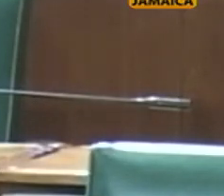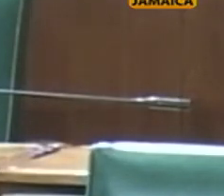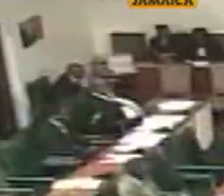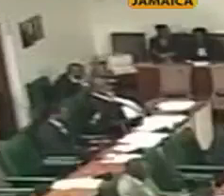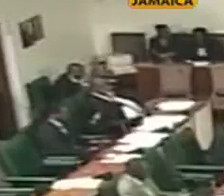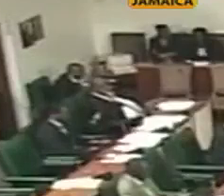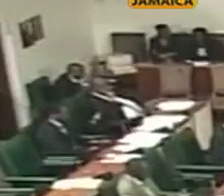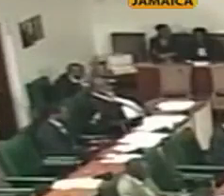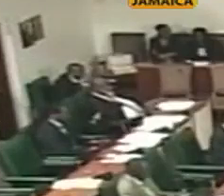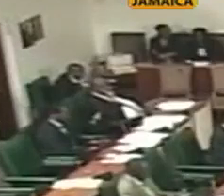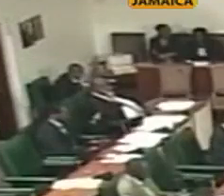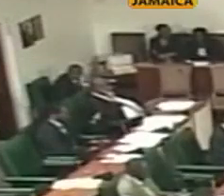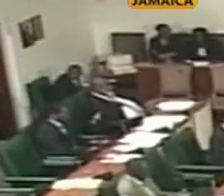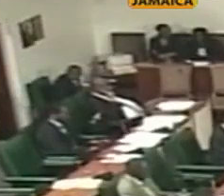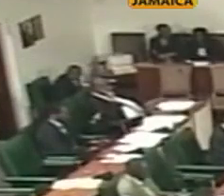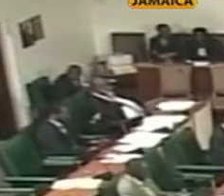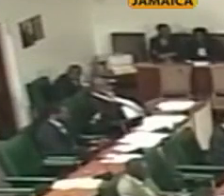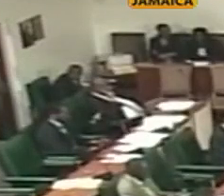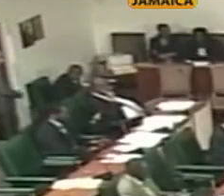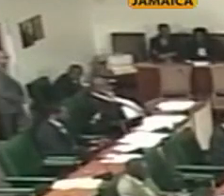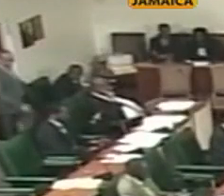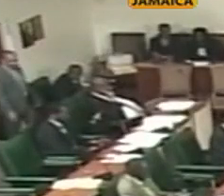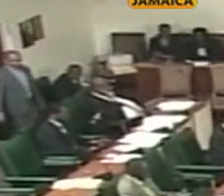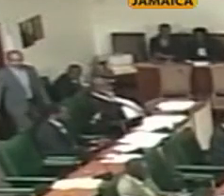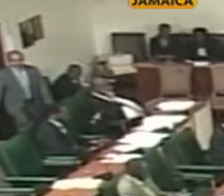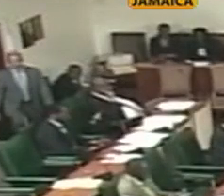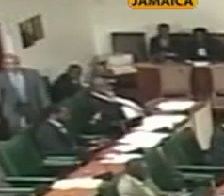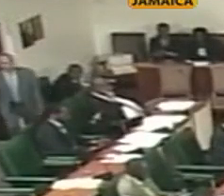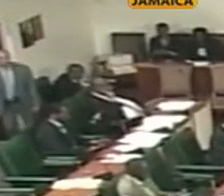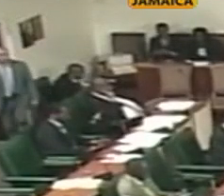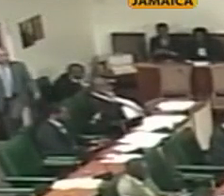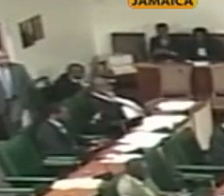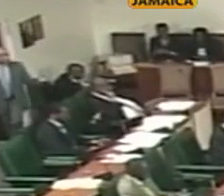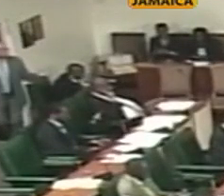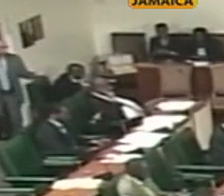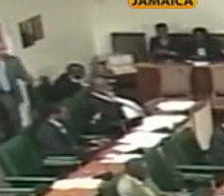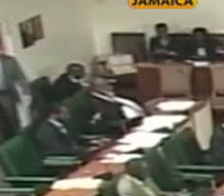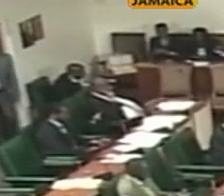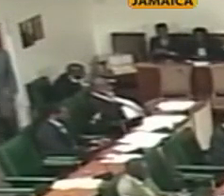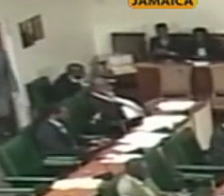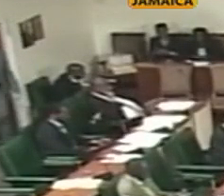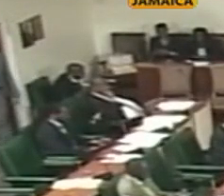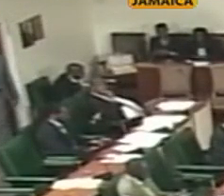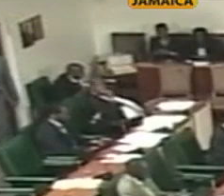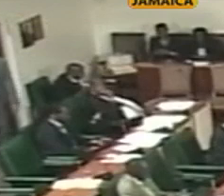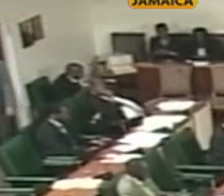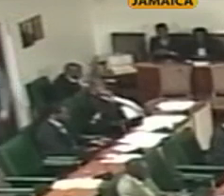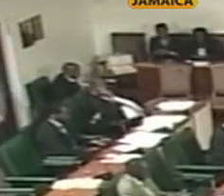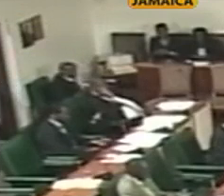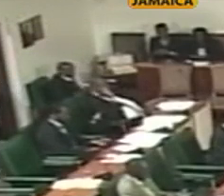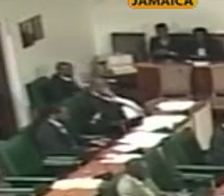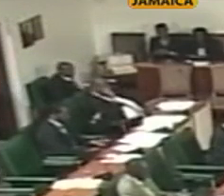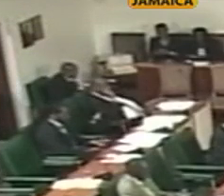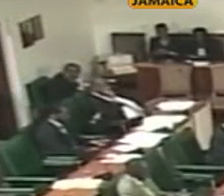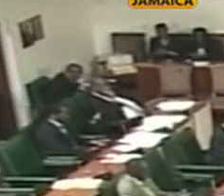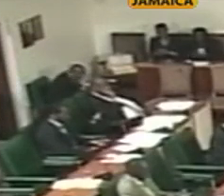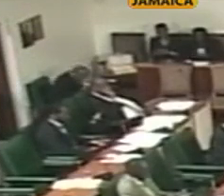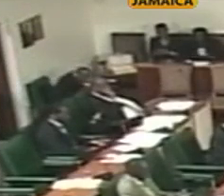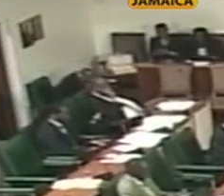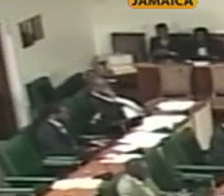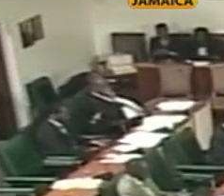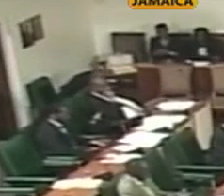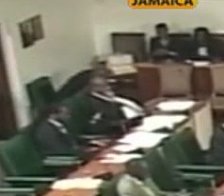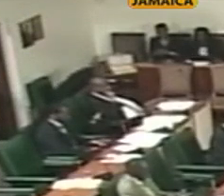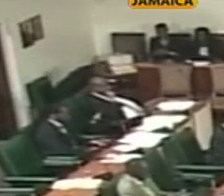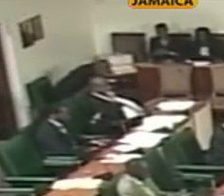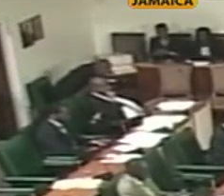The motion is that the House be now adjourned until next week, the 10th at 2 p.m. Those in favor? Those against? As